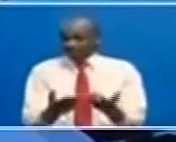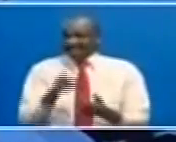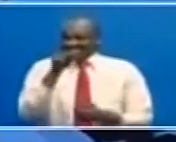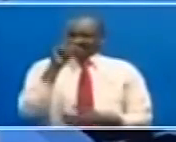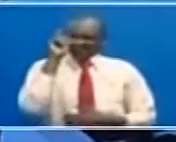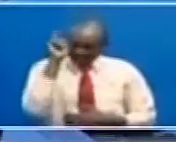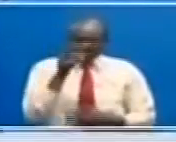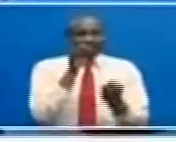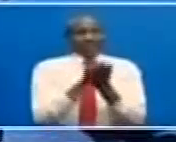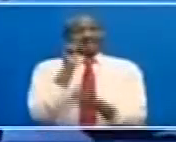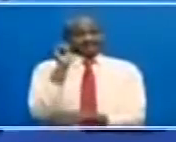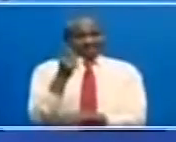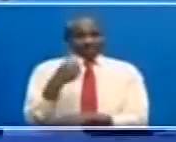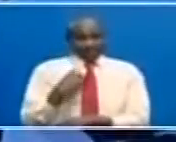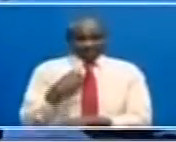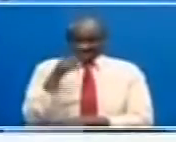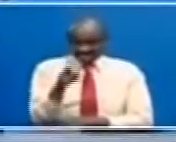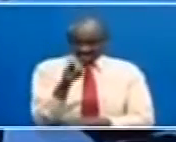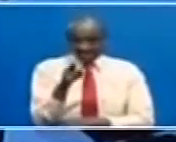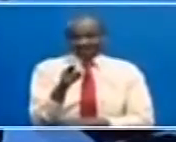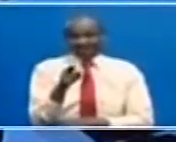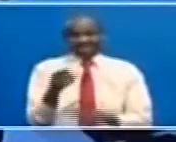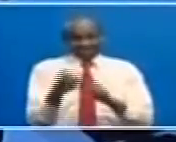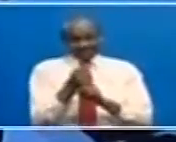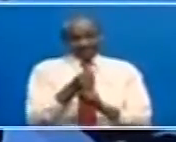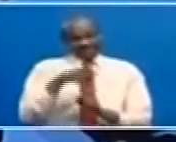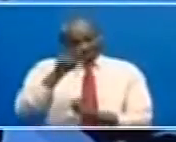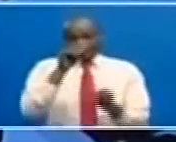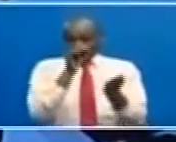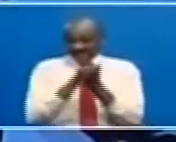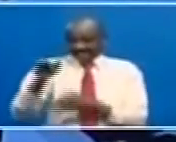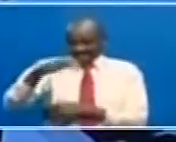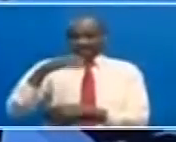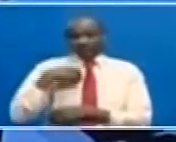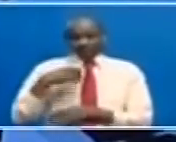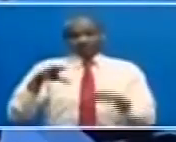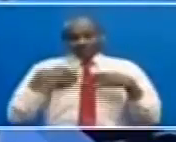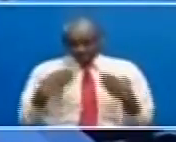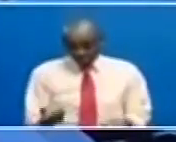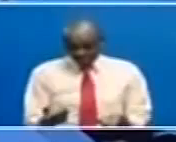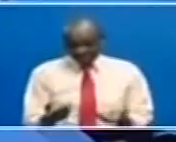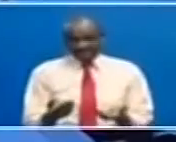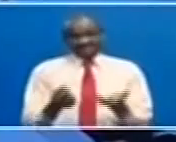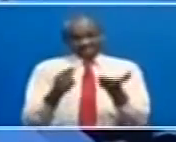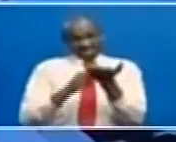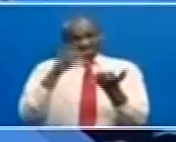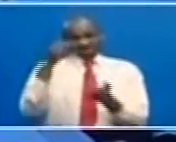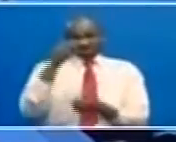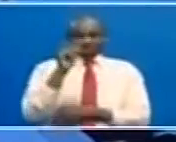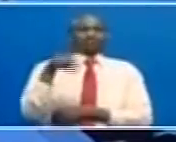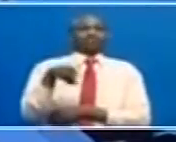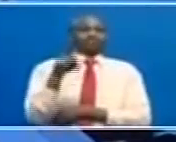the first banks in Kenya to achieve this milestone, as the Kenya banking sector deepens the adoption of EMV chip and PIN